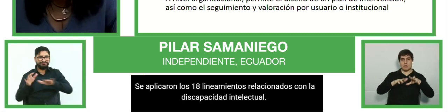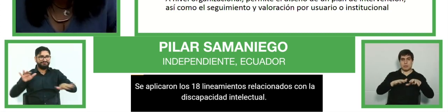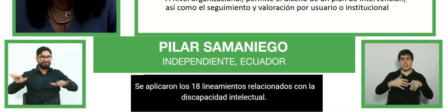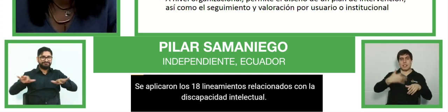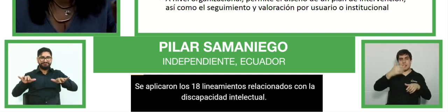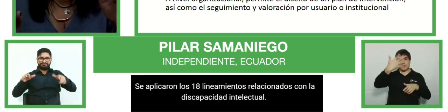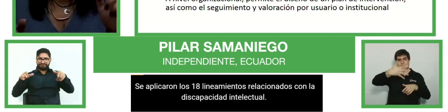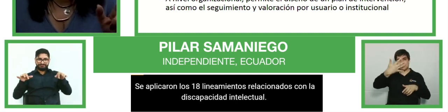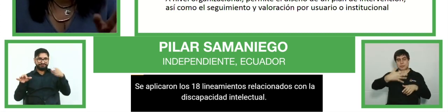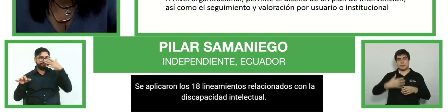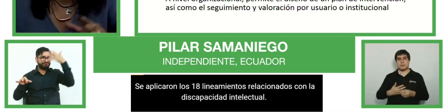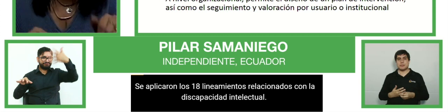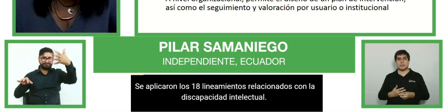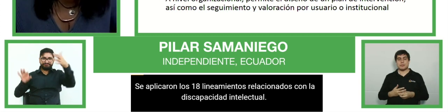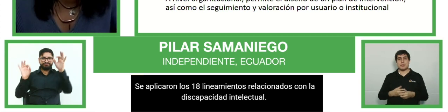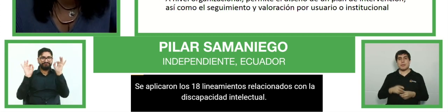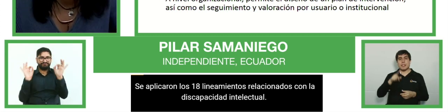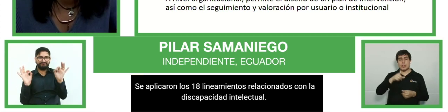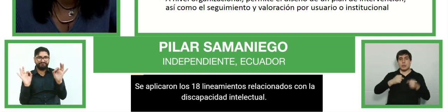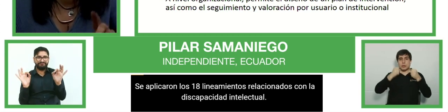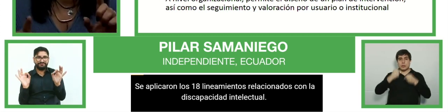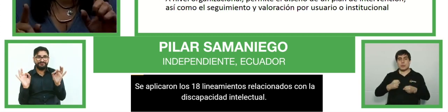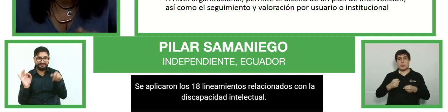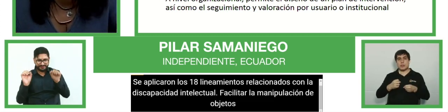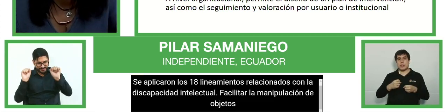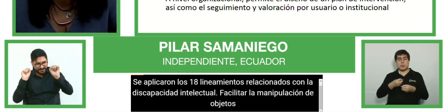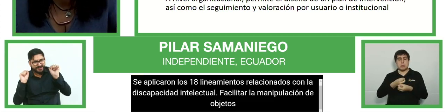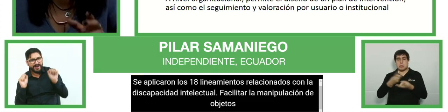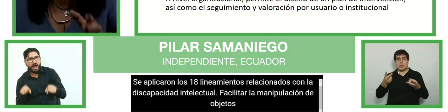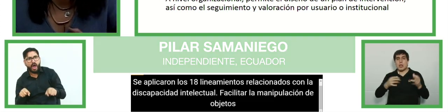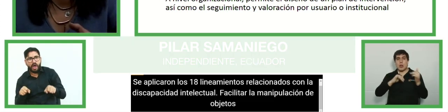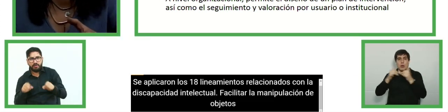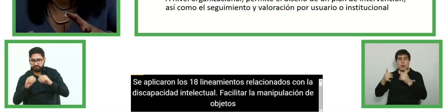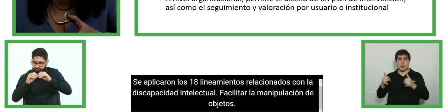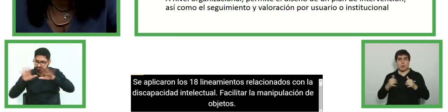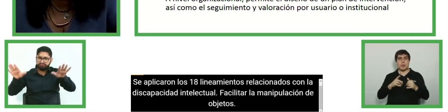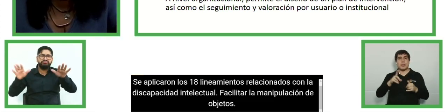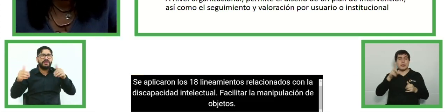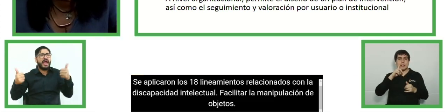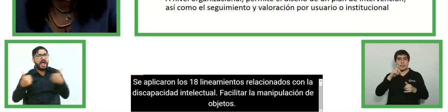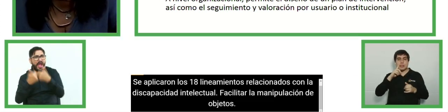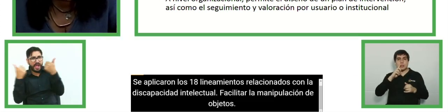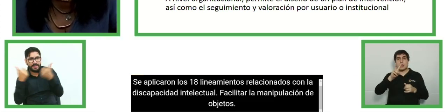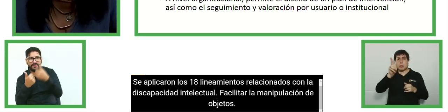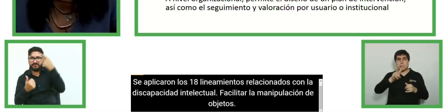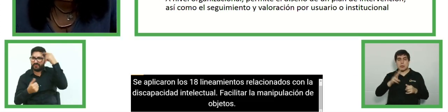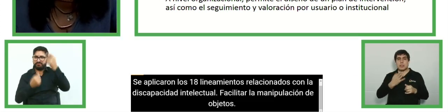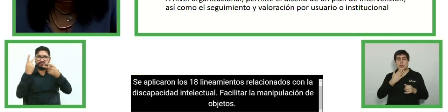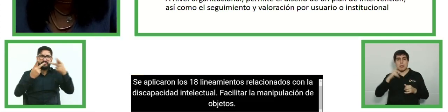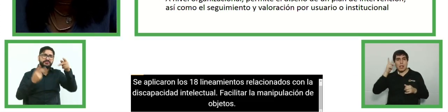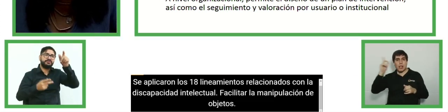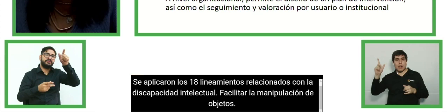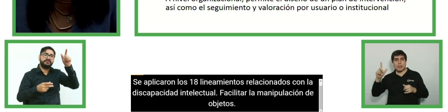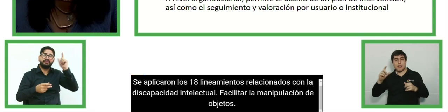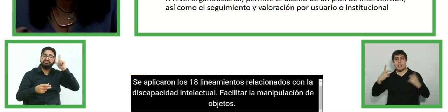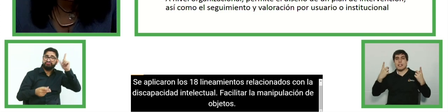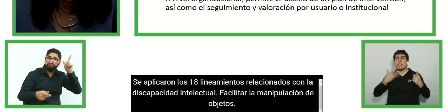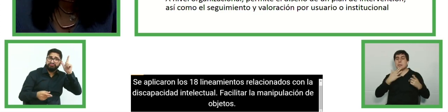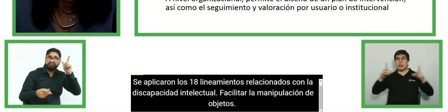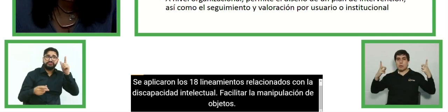increasing the accessibility of devices such as keyboard and mouse